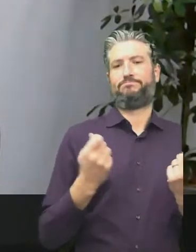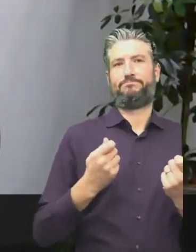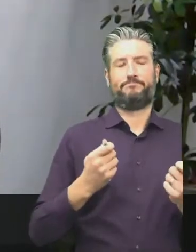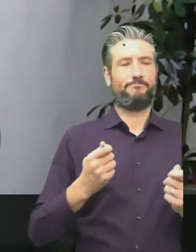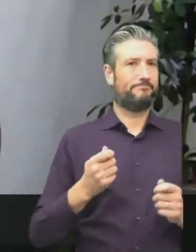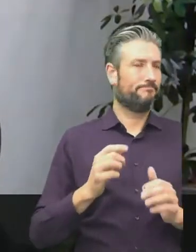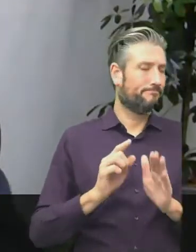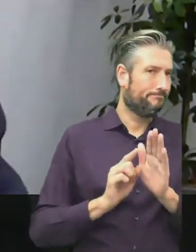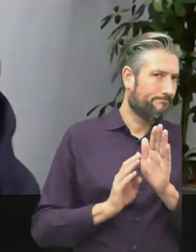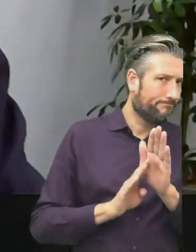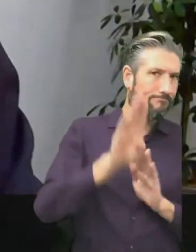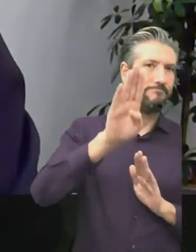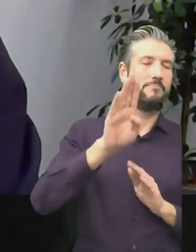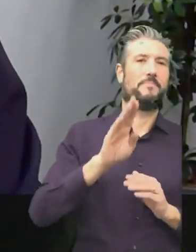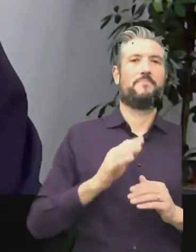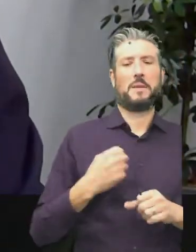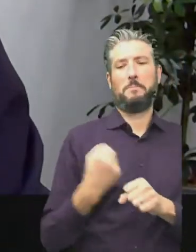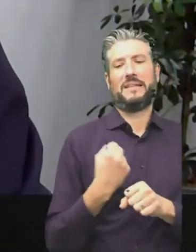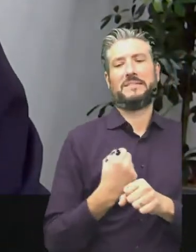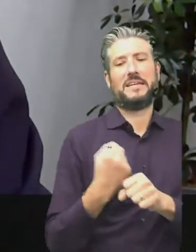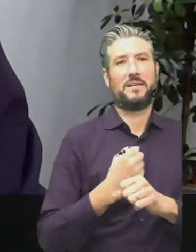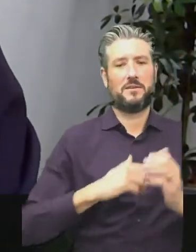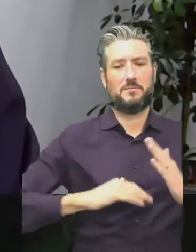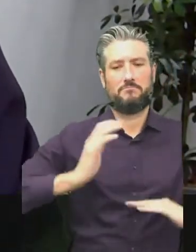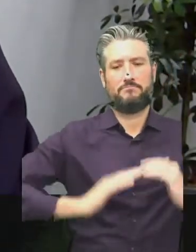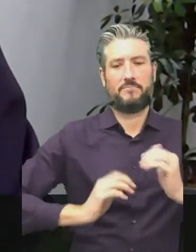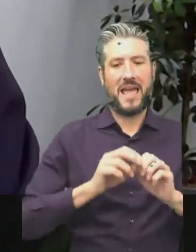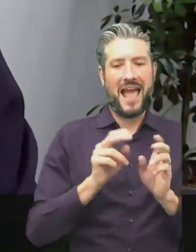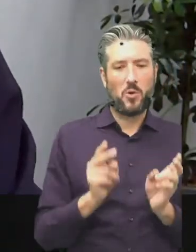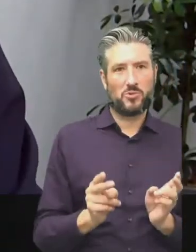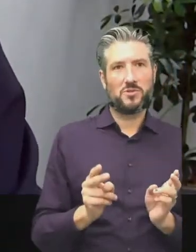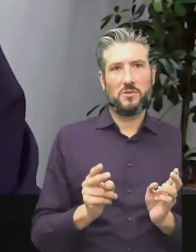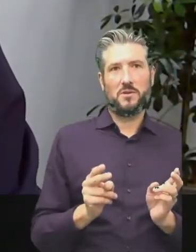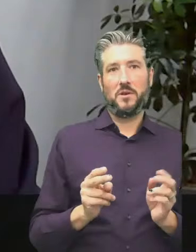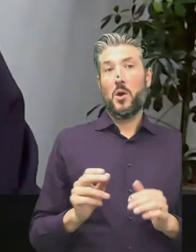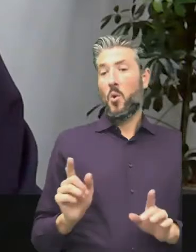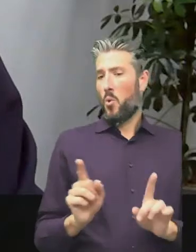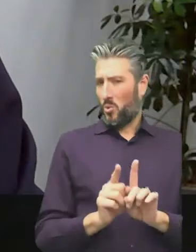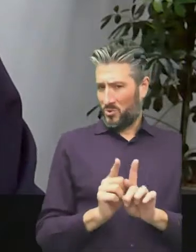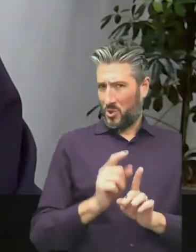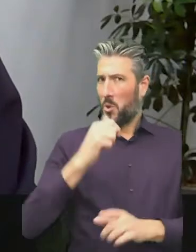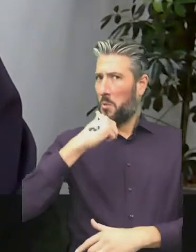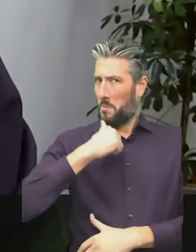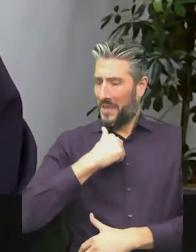but also we've got to end the blight of rough sleeping. I'm really worried